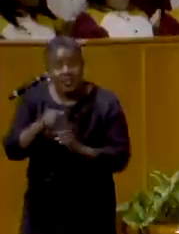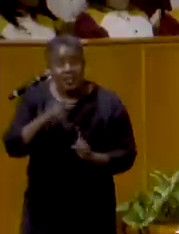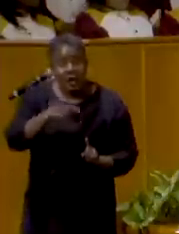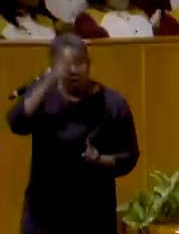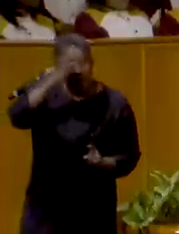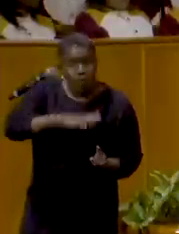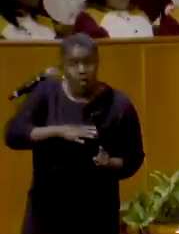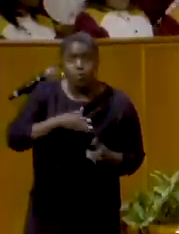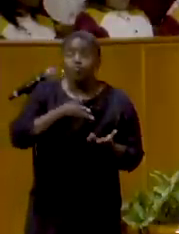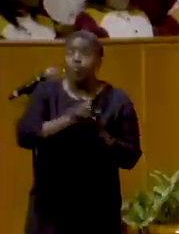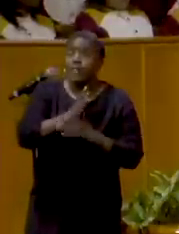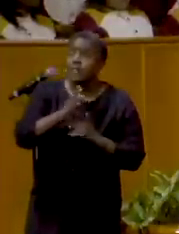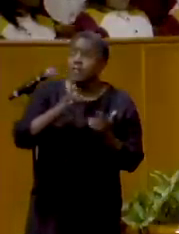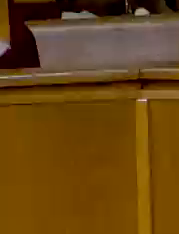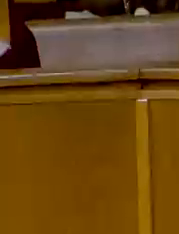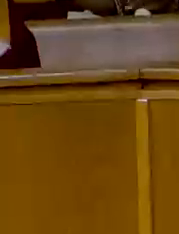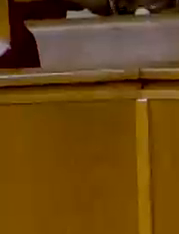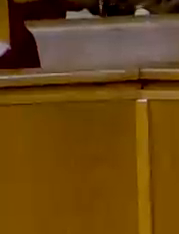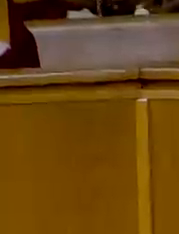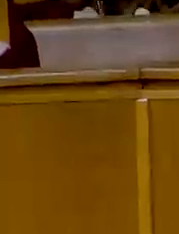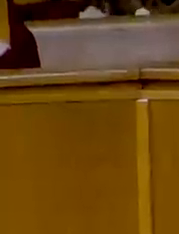who's righteous in God's eyes.